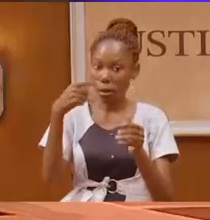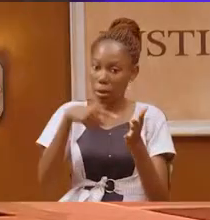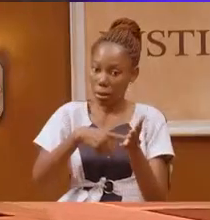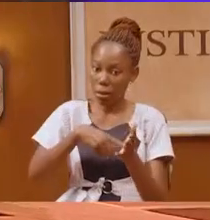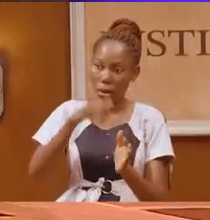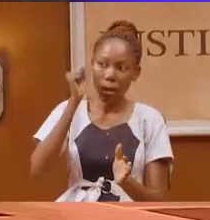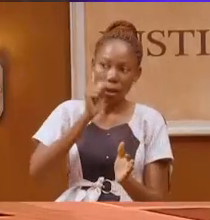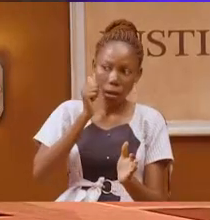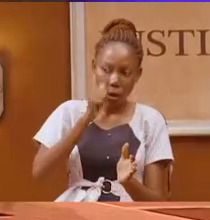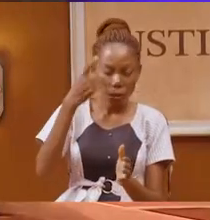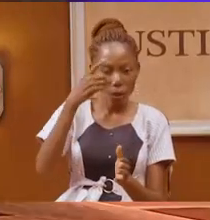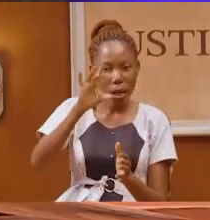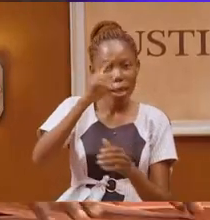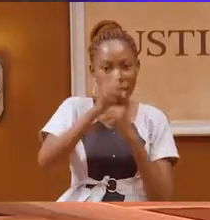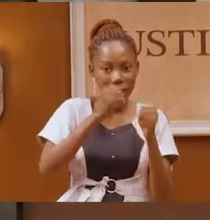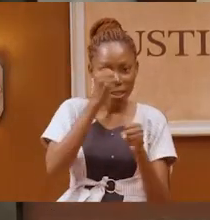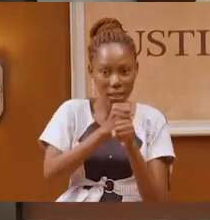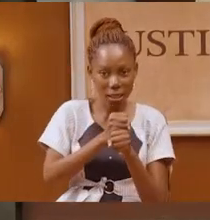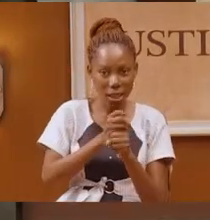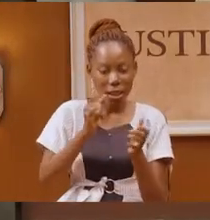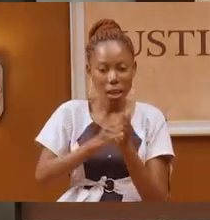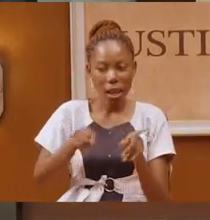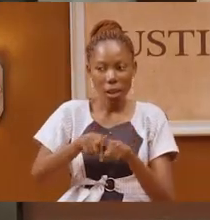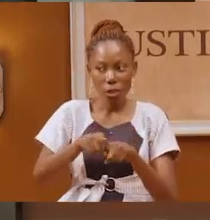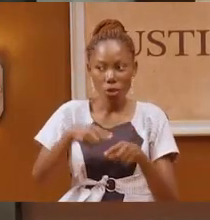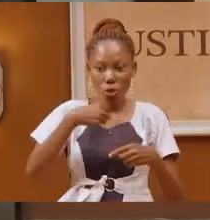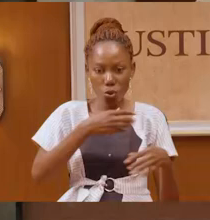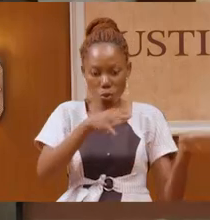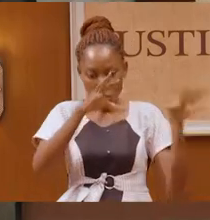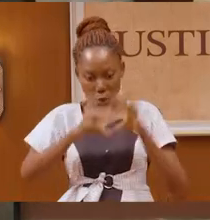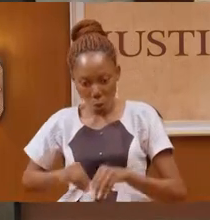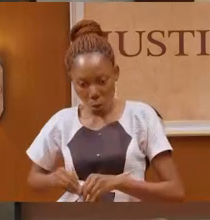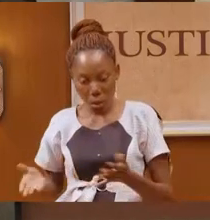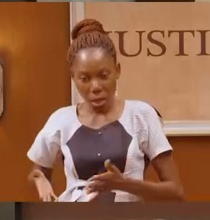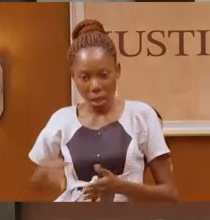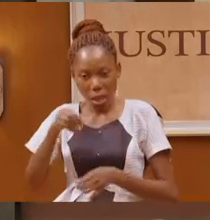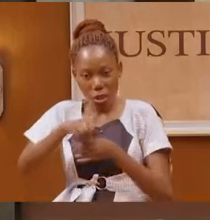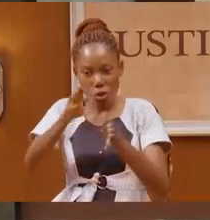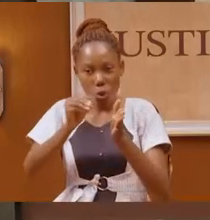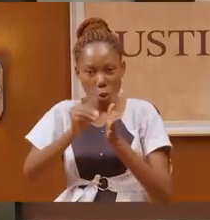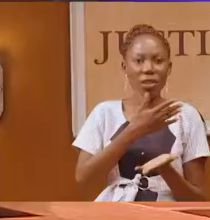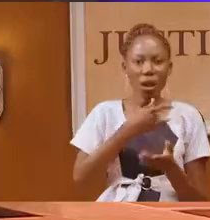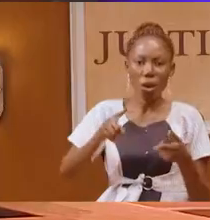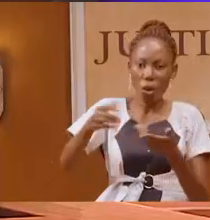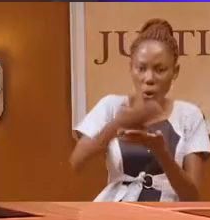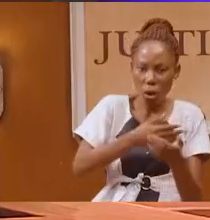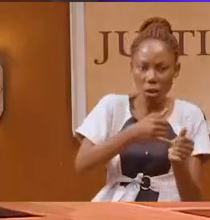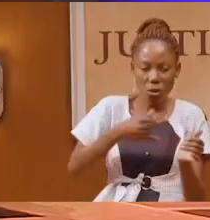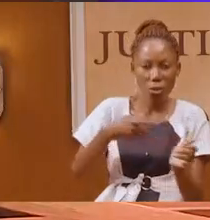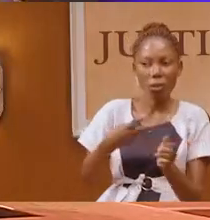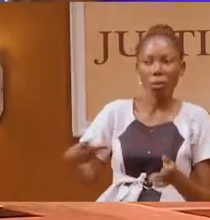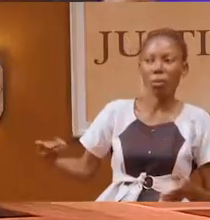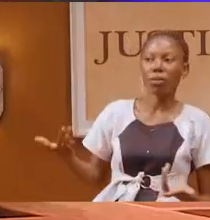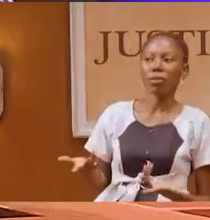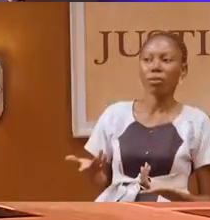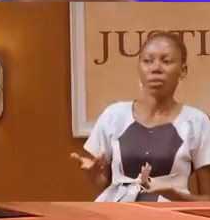past years I've been with you, I thought that yeah, as we come here now, that your elder ones, you are the last born. You know, that thing that